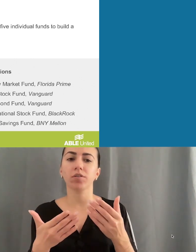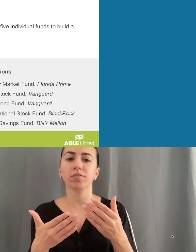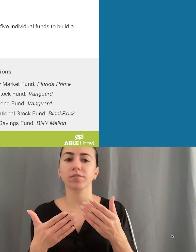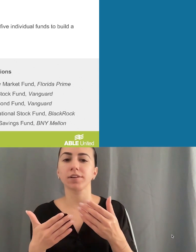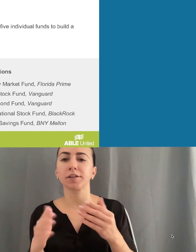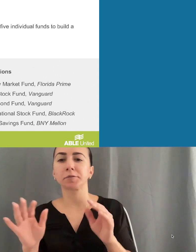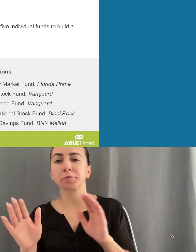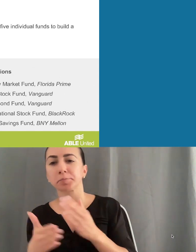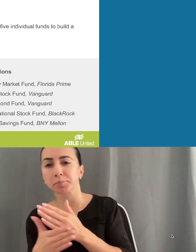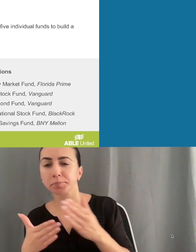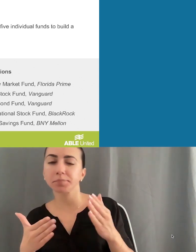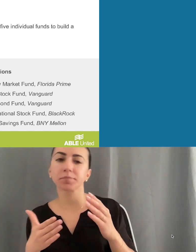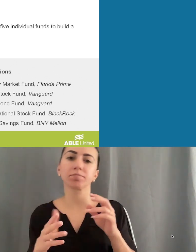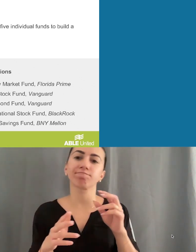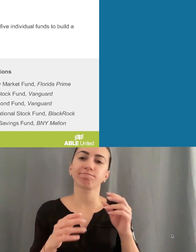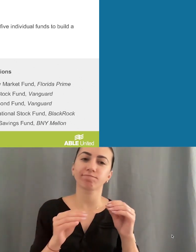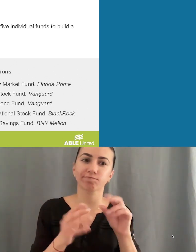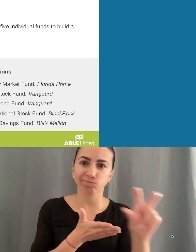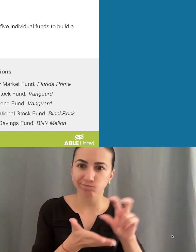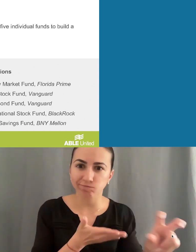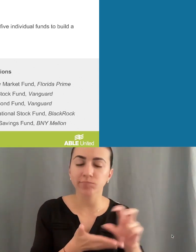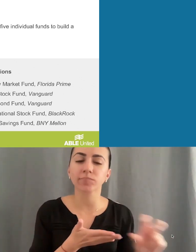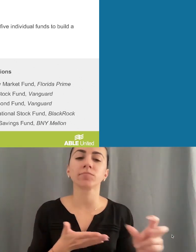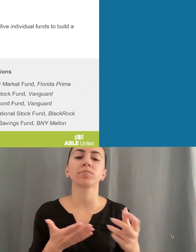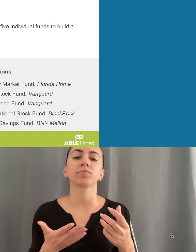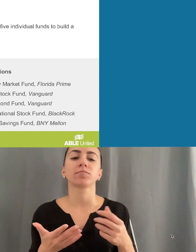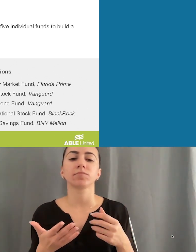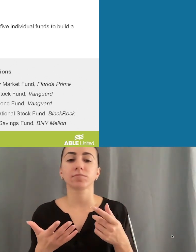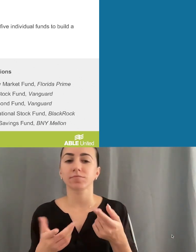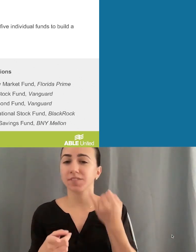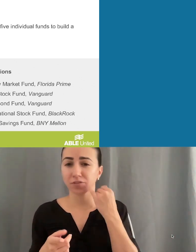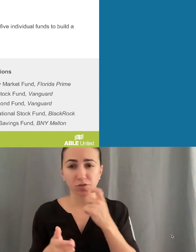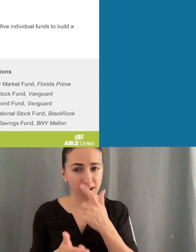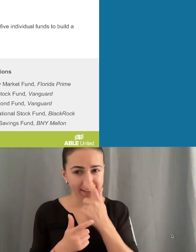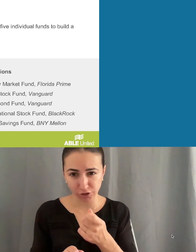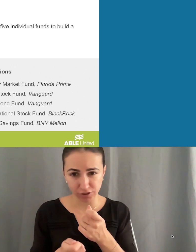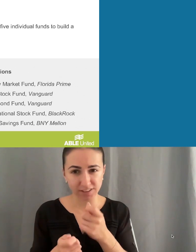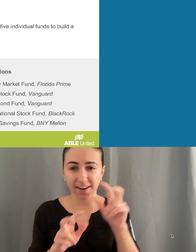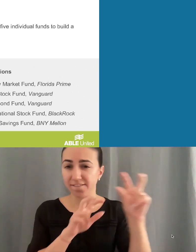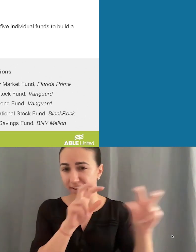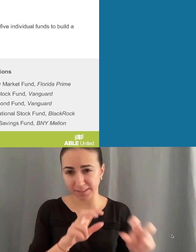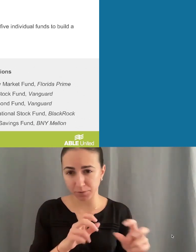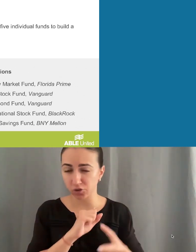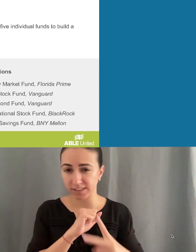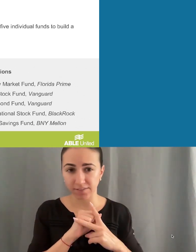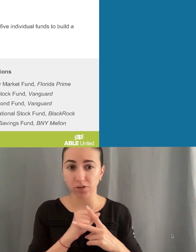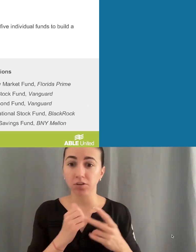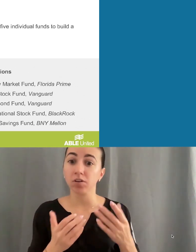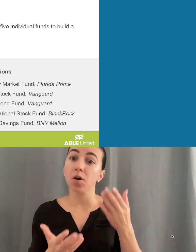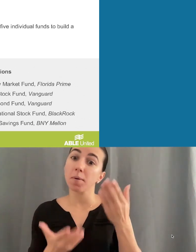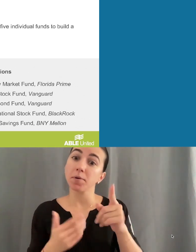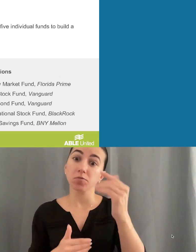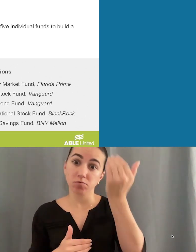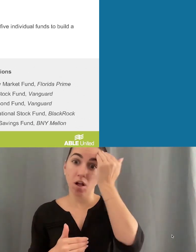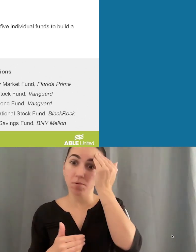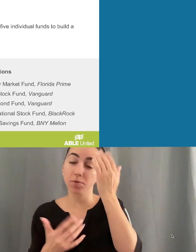are kind of pre-designed portfolios. However, if you are uninterested in investing or saving, or maybe you're very knowledgeable and want